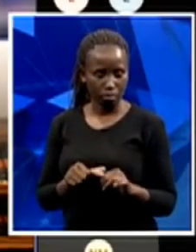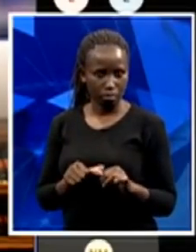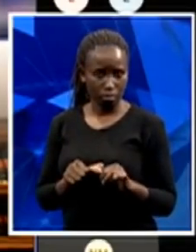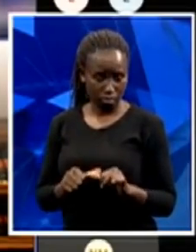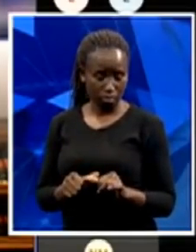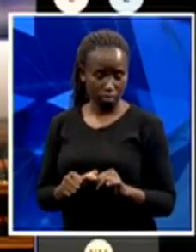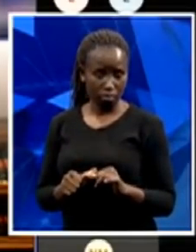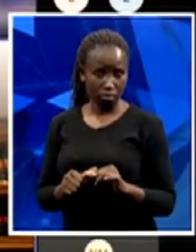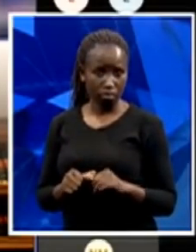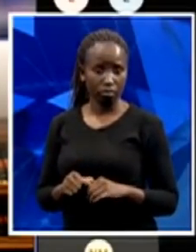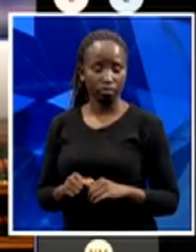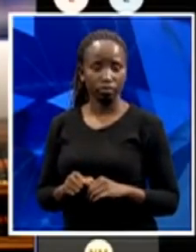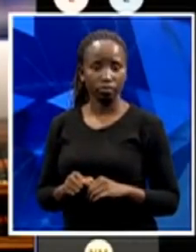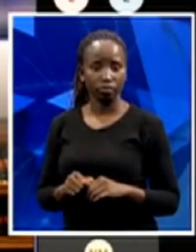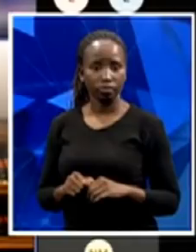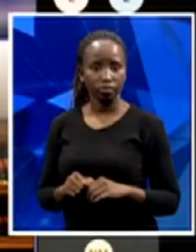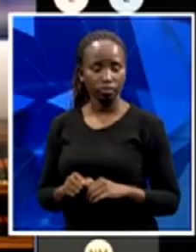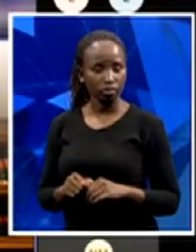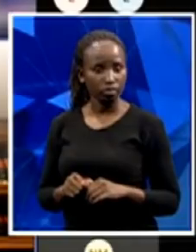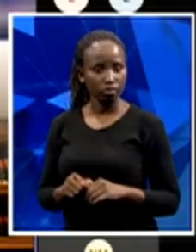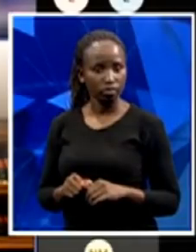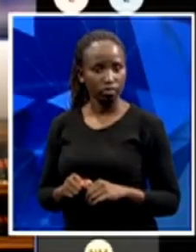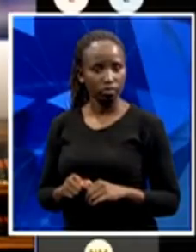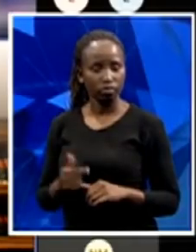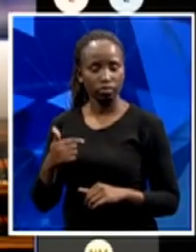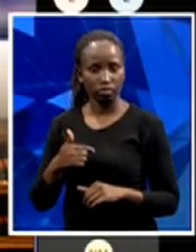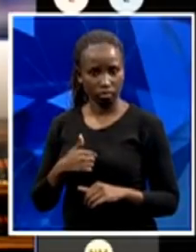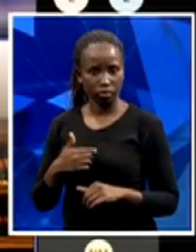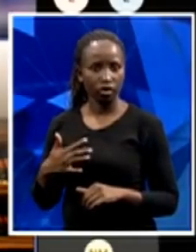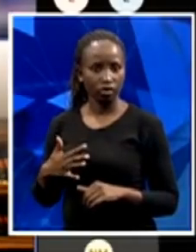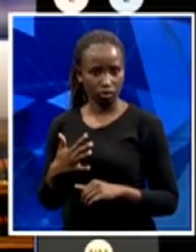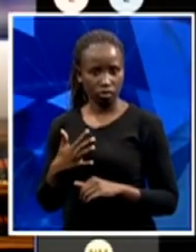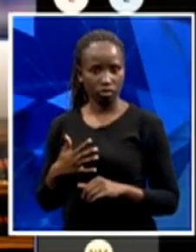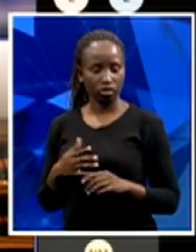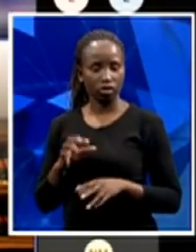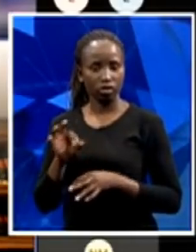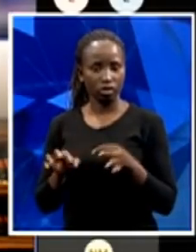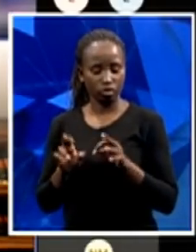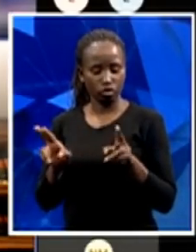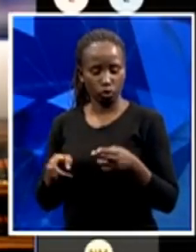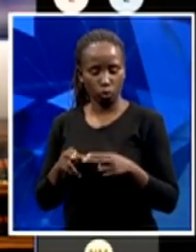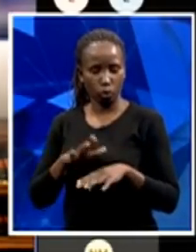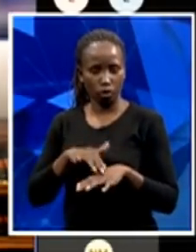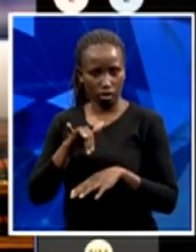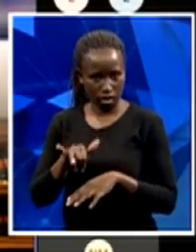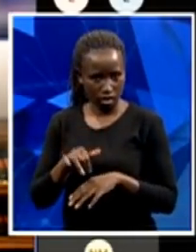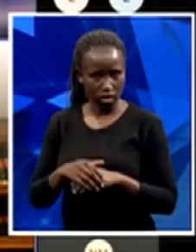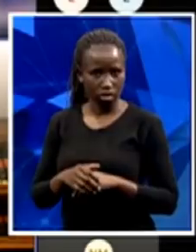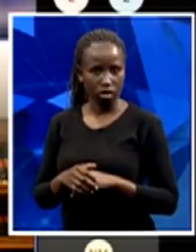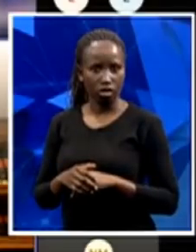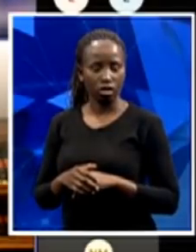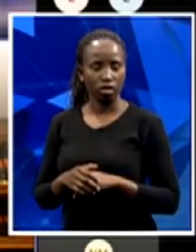just wish to comment briefly on that as a matter of principle, that even if an intervention application